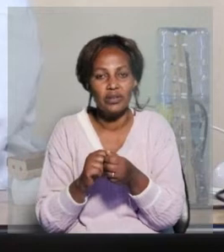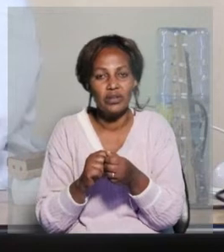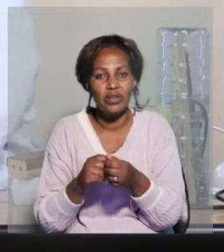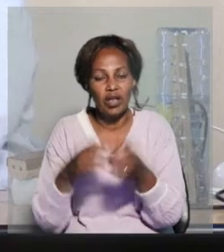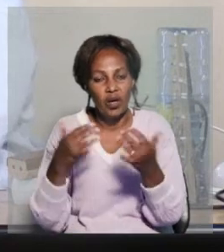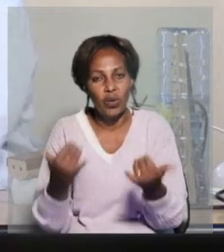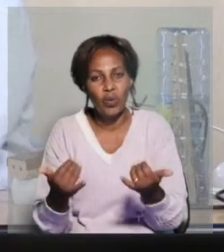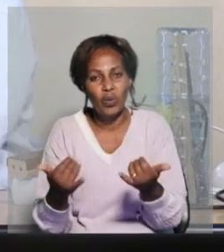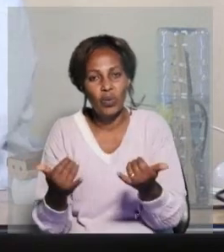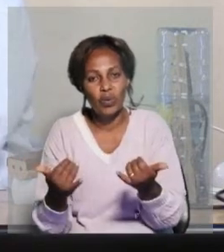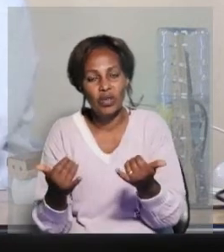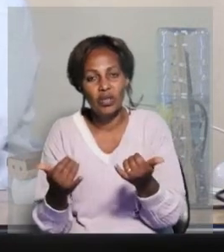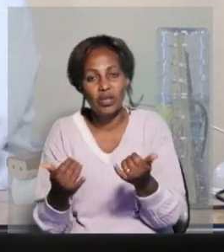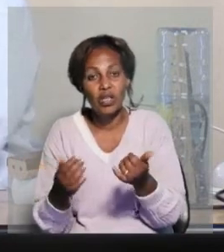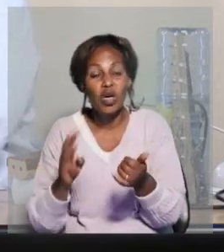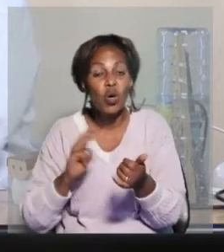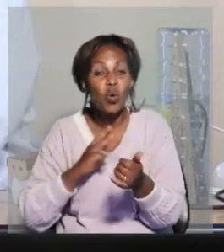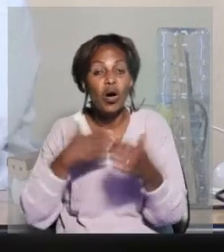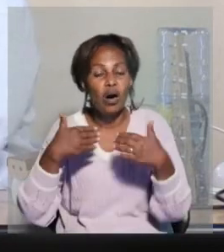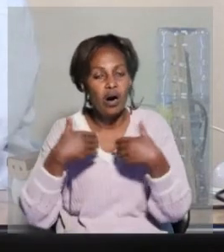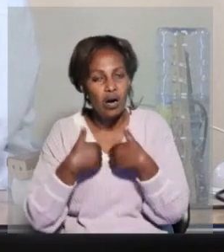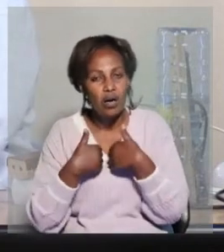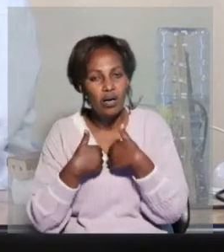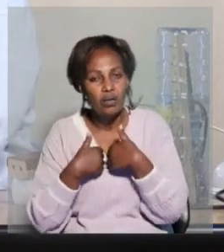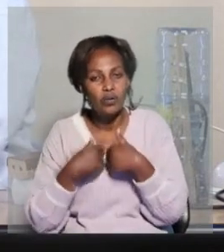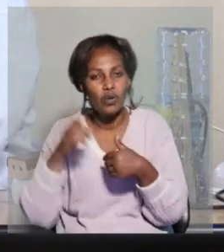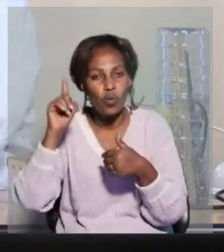Yeah. Now we have